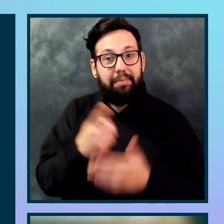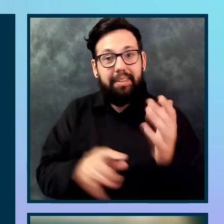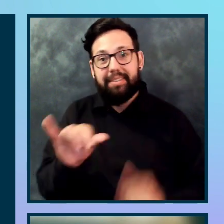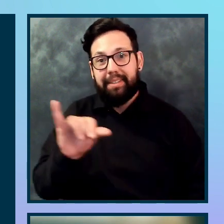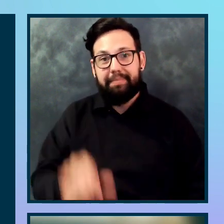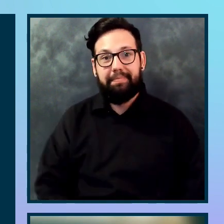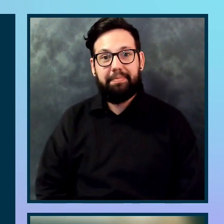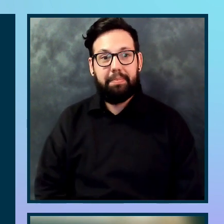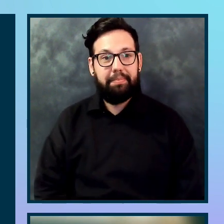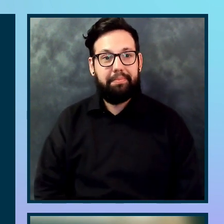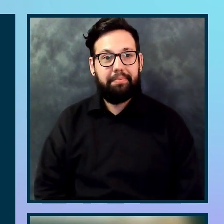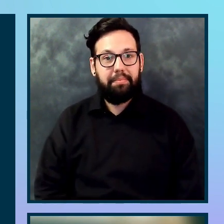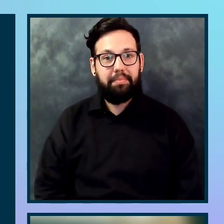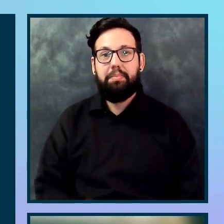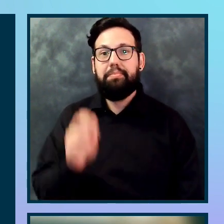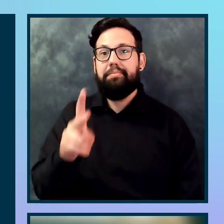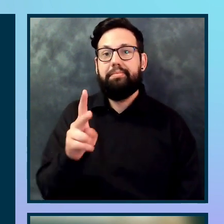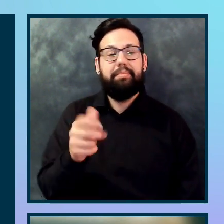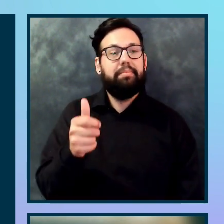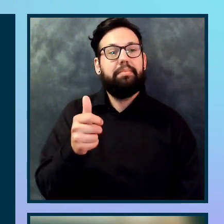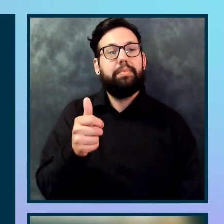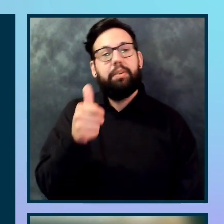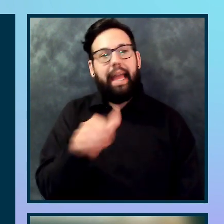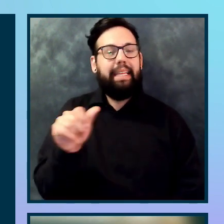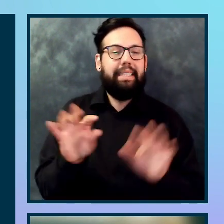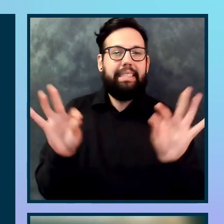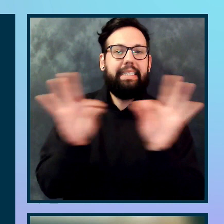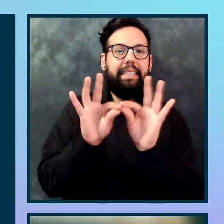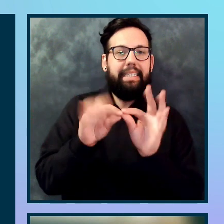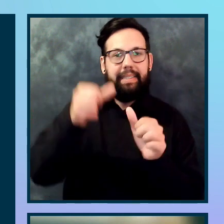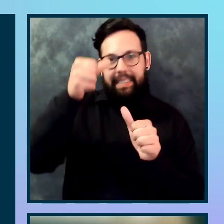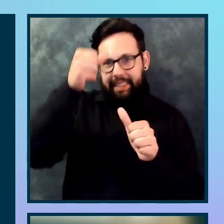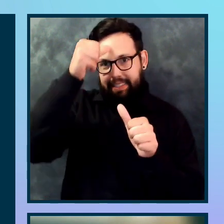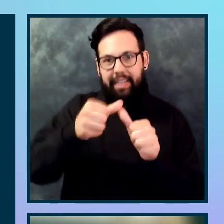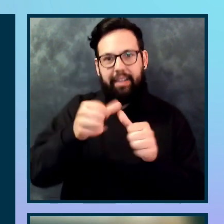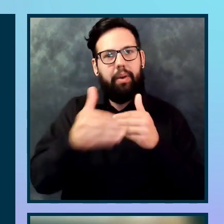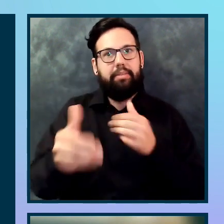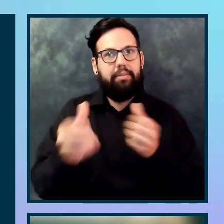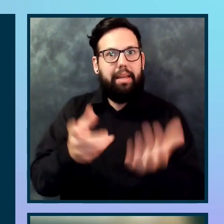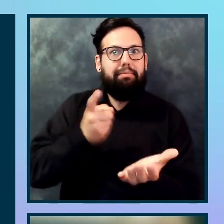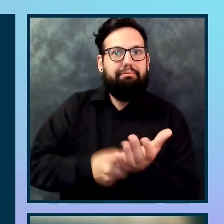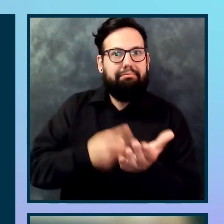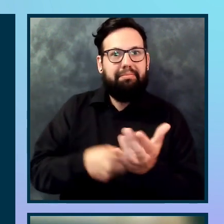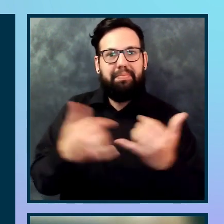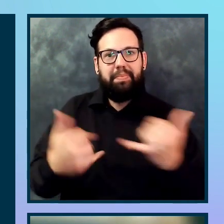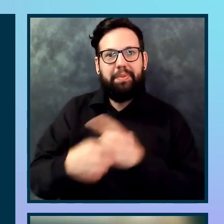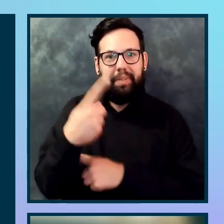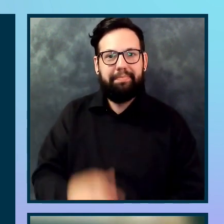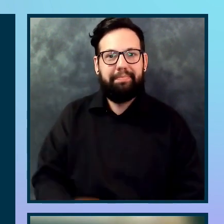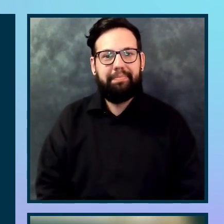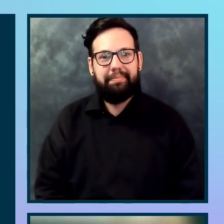So let's just do some key takeaways because we've covered a lot of things today. So